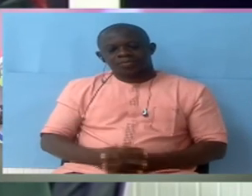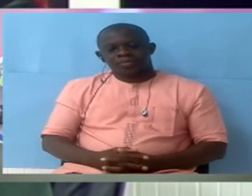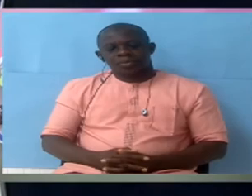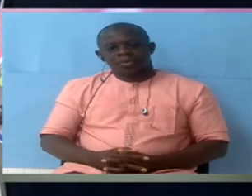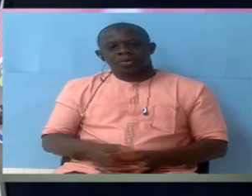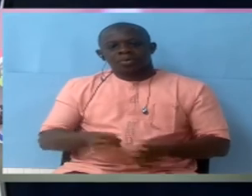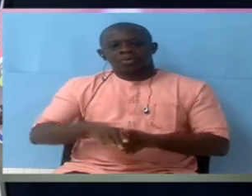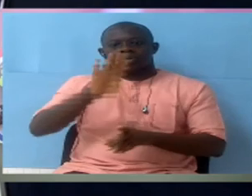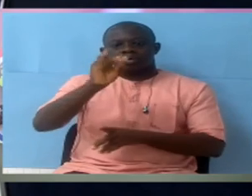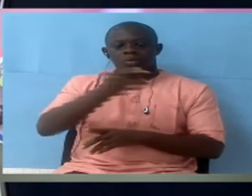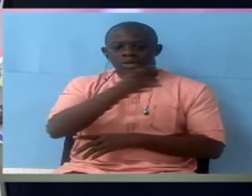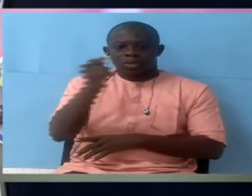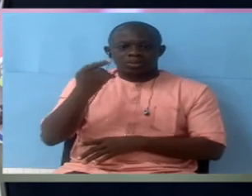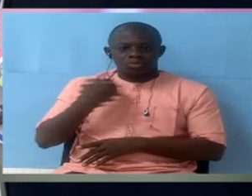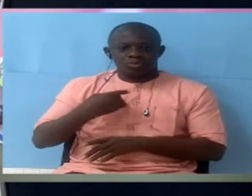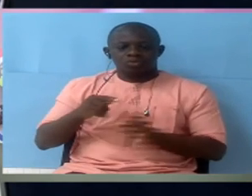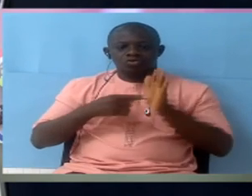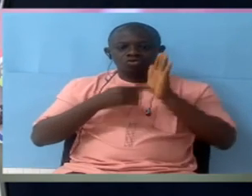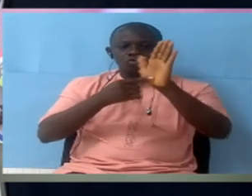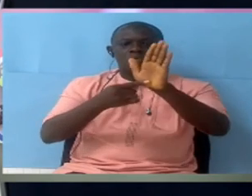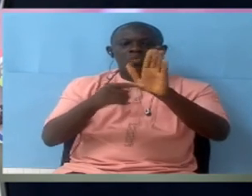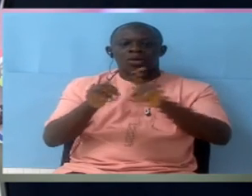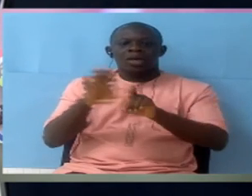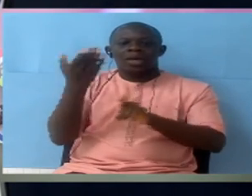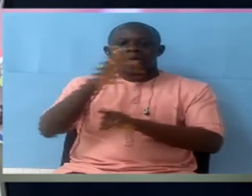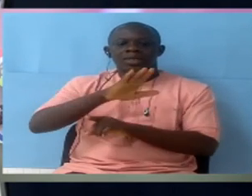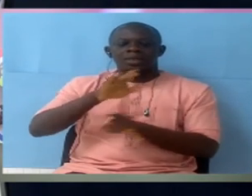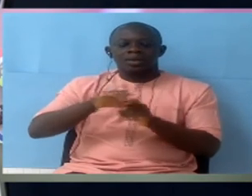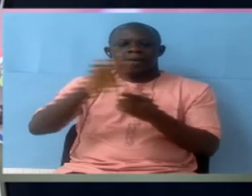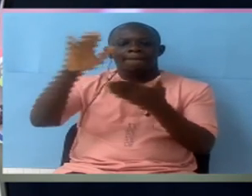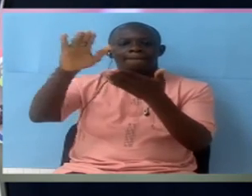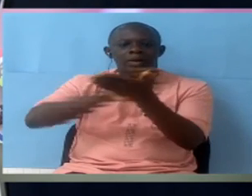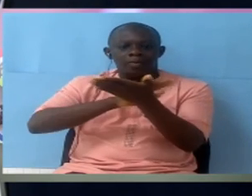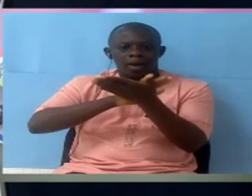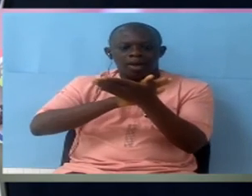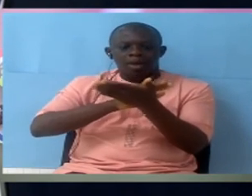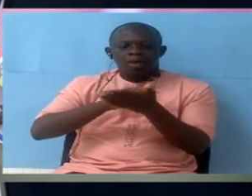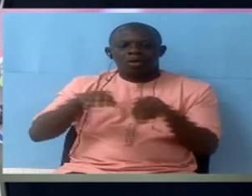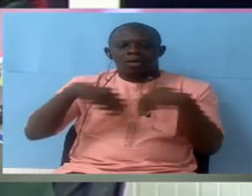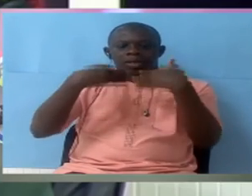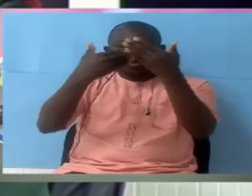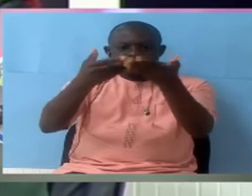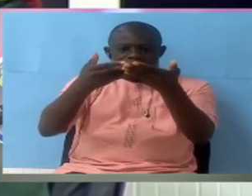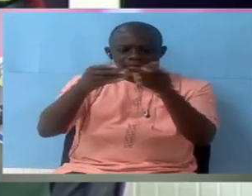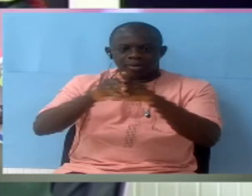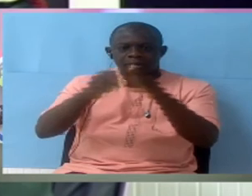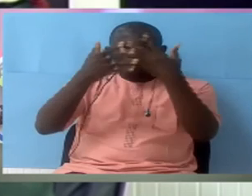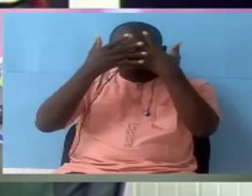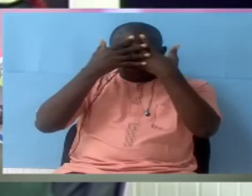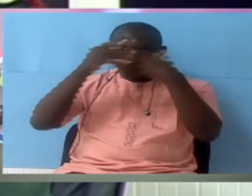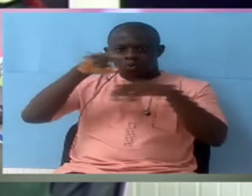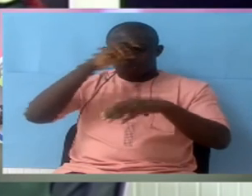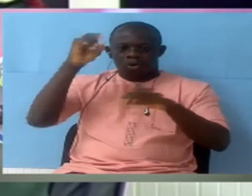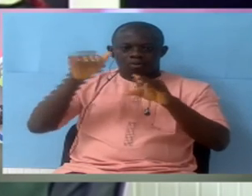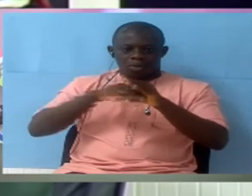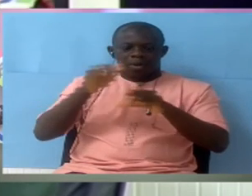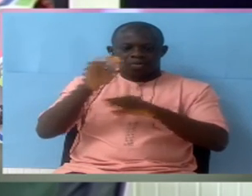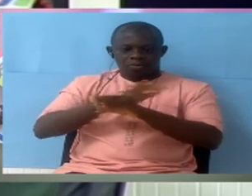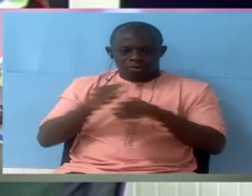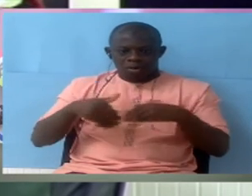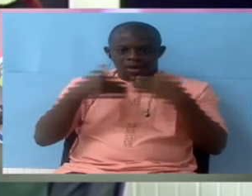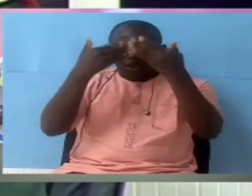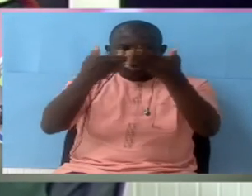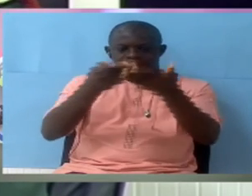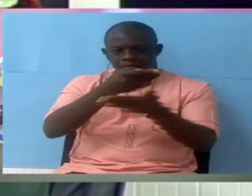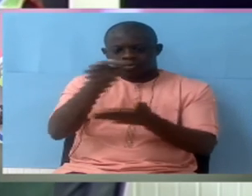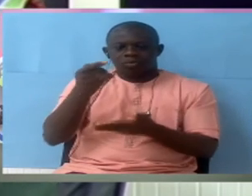Did they present any committal warrant to the prison guards before you were handed over to them? Ndax ñom jox nañ liggey kat kasso